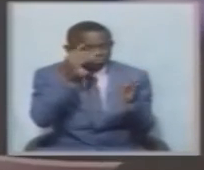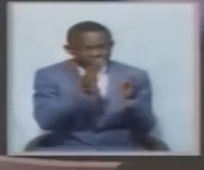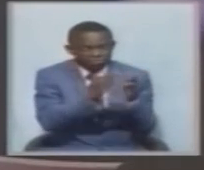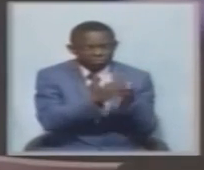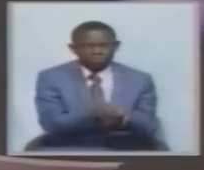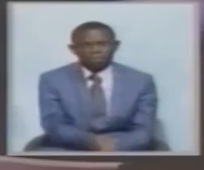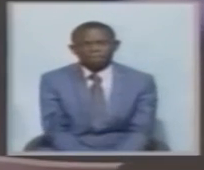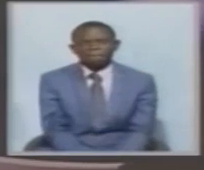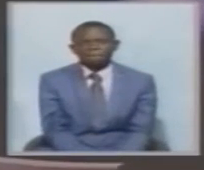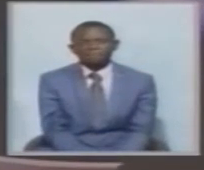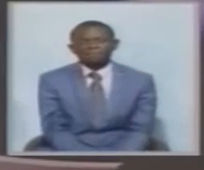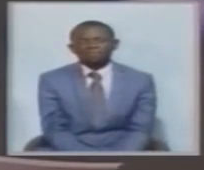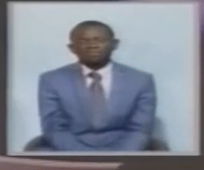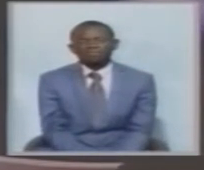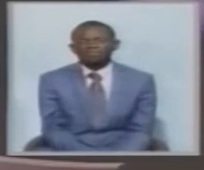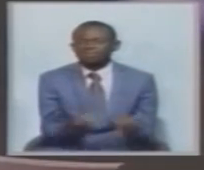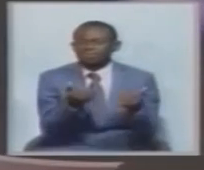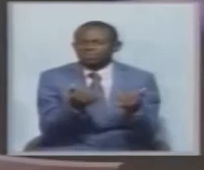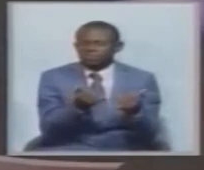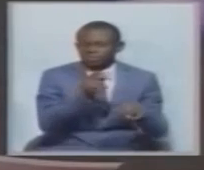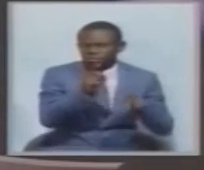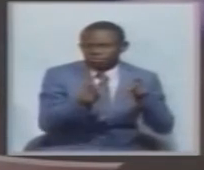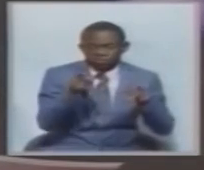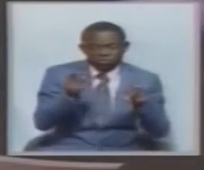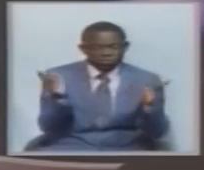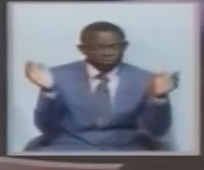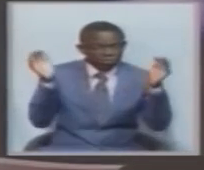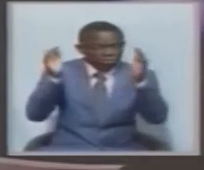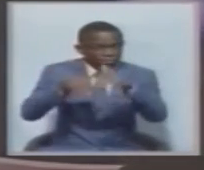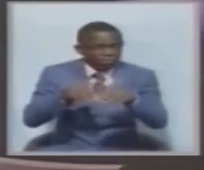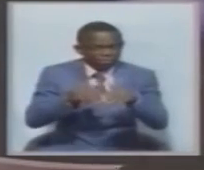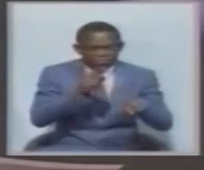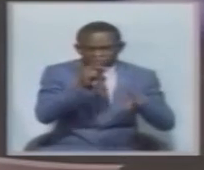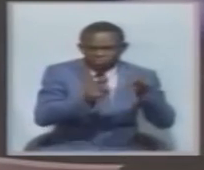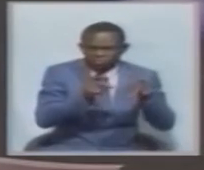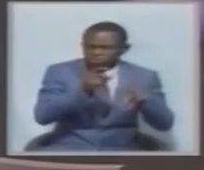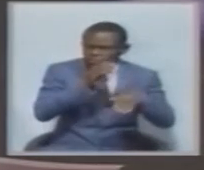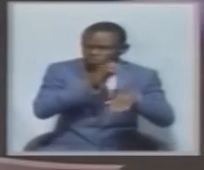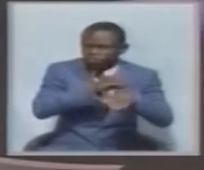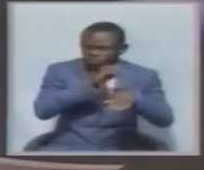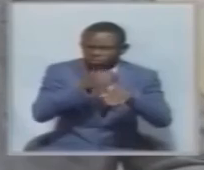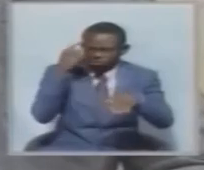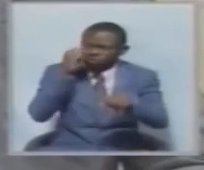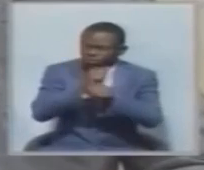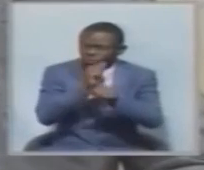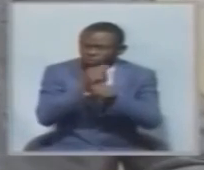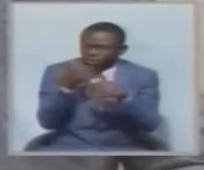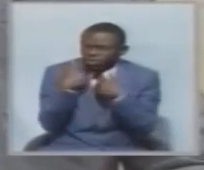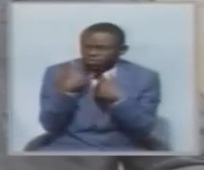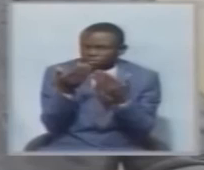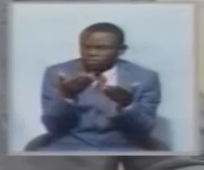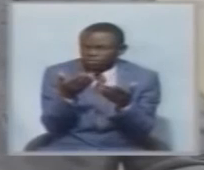employment opportunities, would you say this has created something? Oh yes, we've recruited a